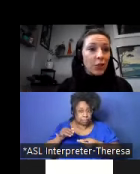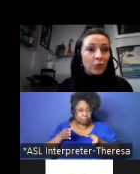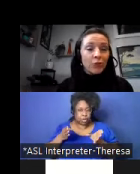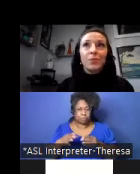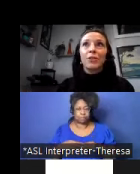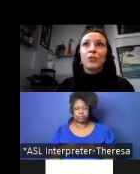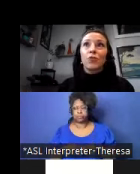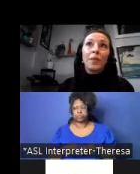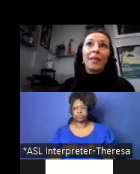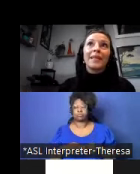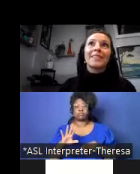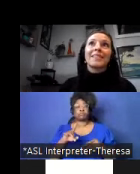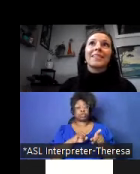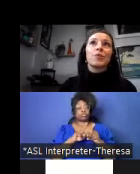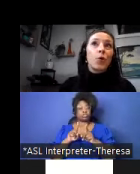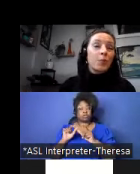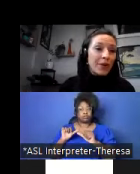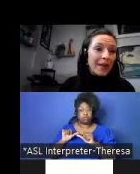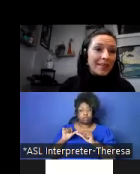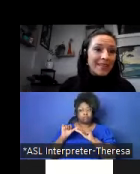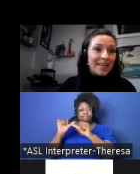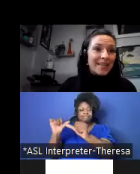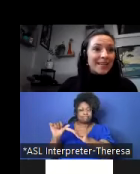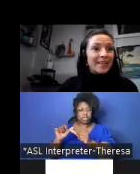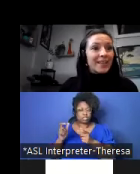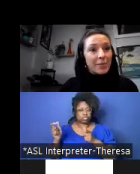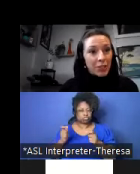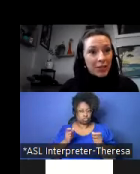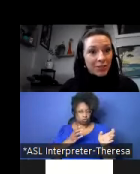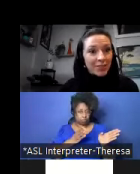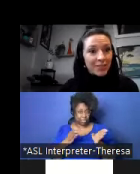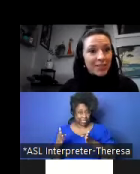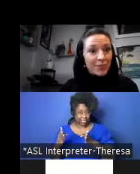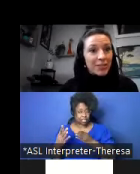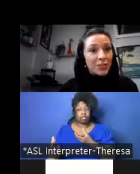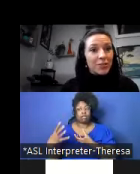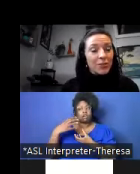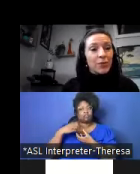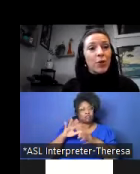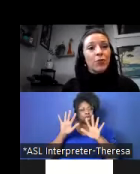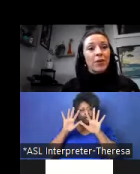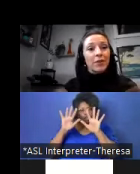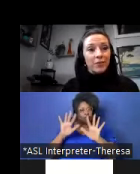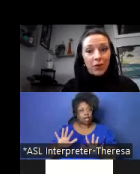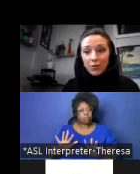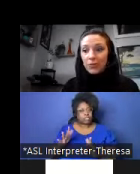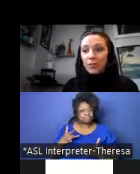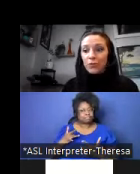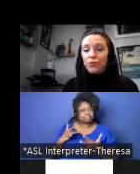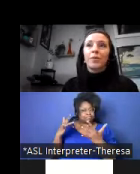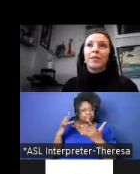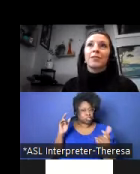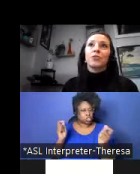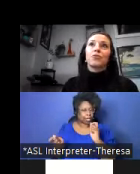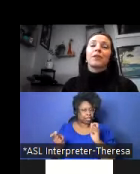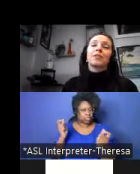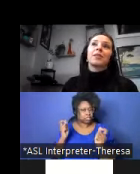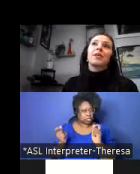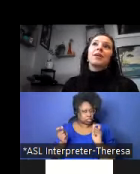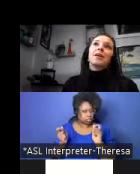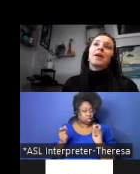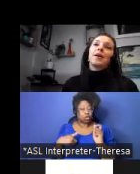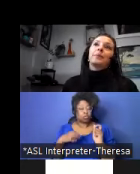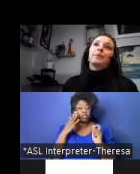Ensuring that the long-term control plans incorporate climate change considerations. We know that the long-term control plans